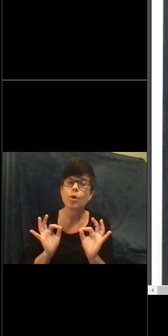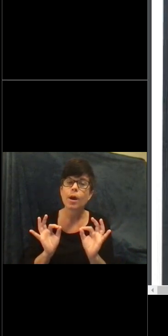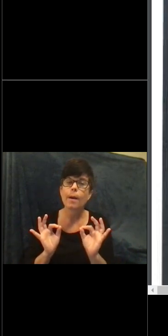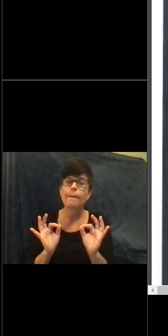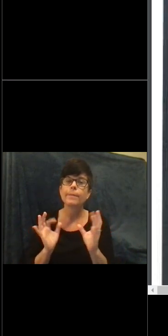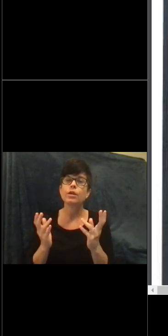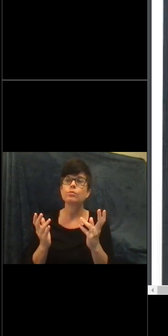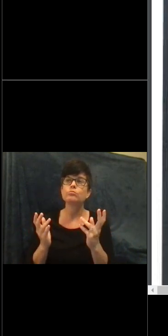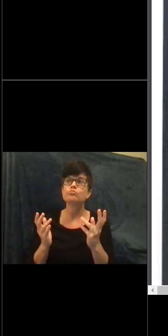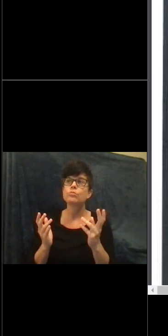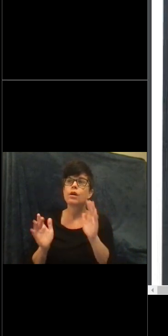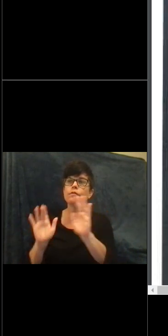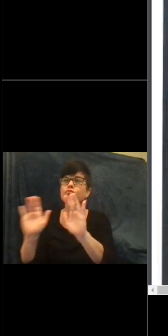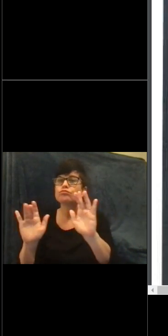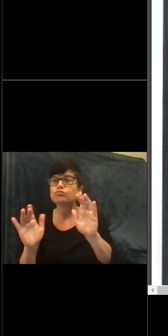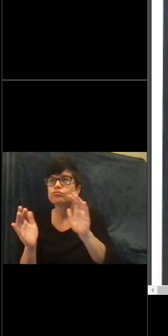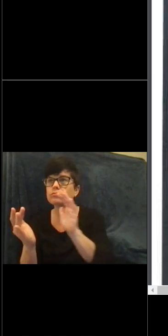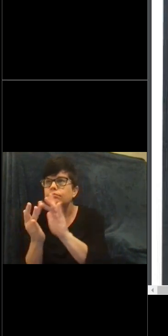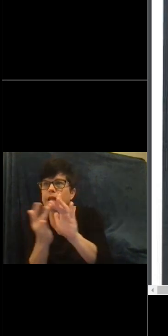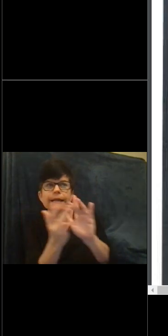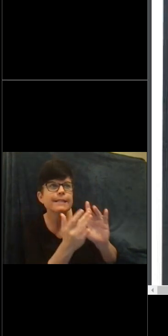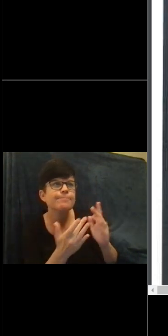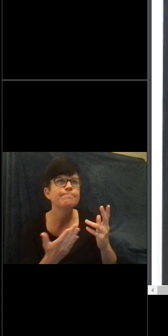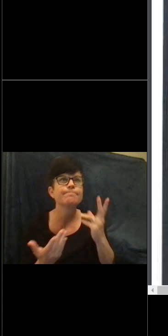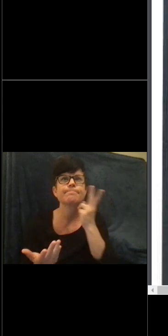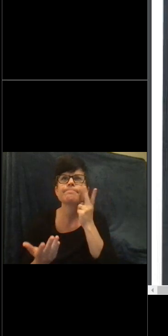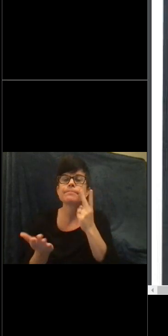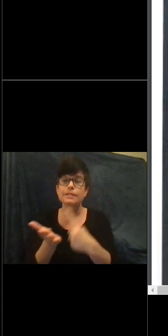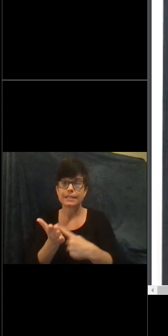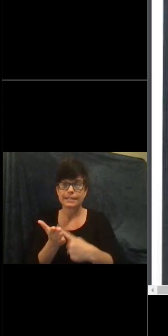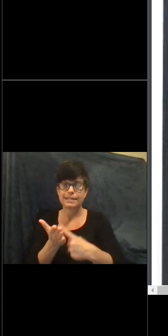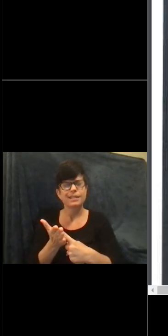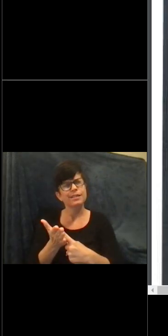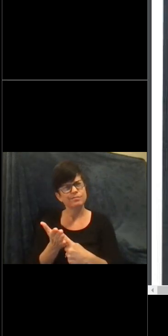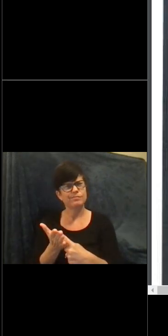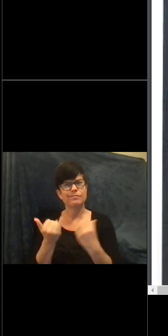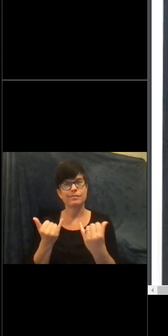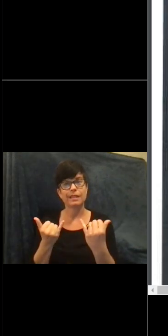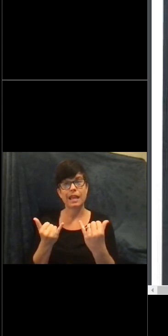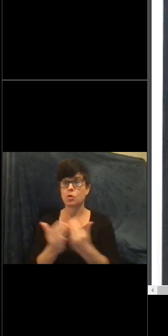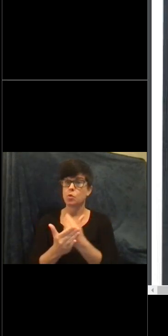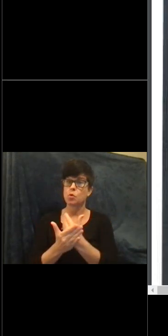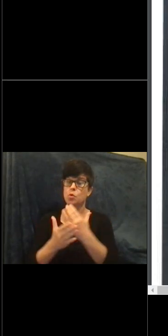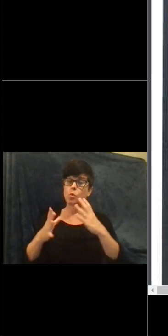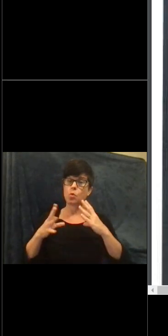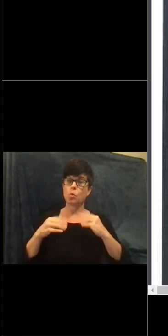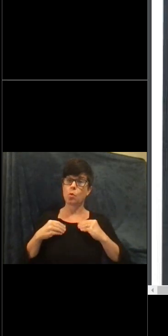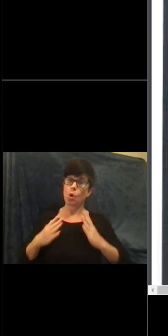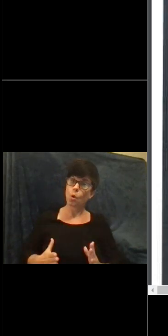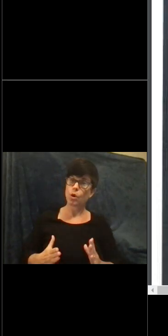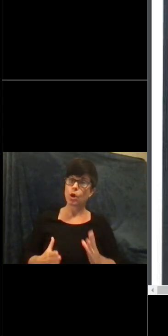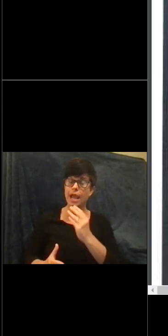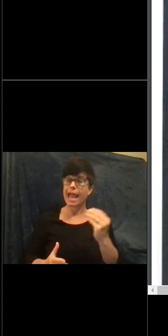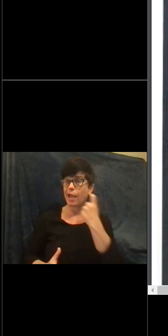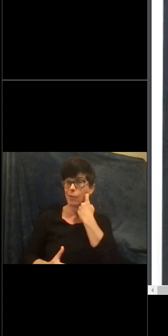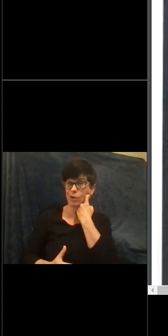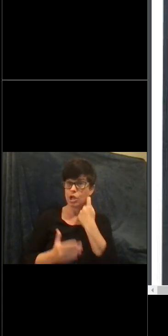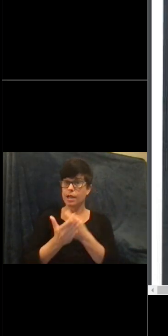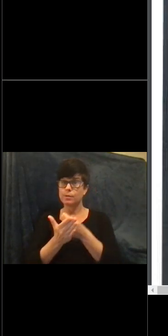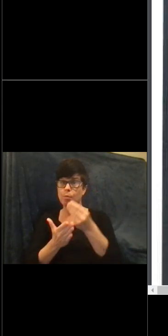outreach there and discussing there. And so when I hear that, you know, this is a new owner and we just purchased